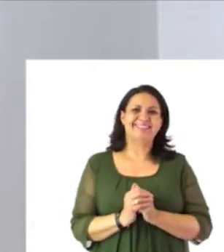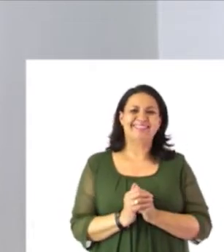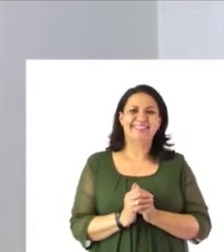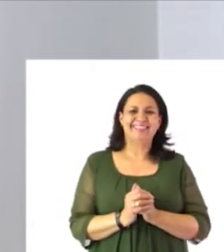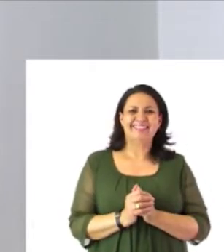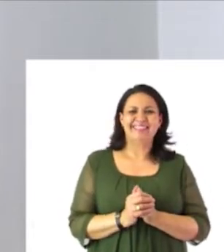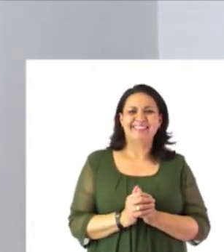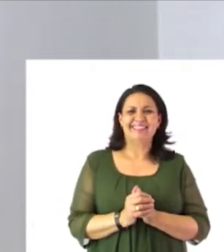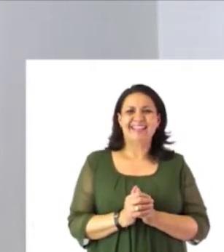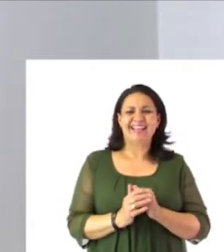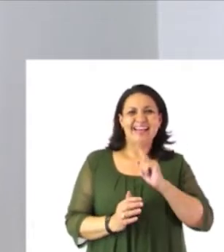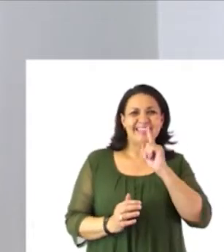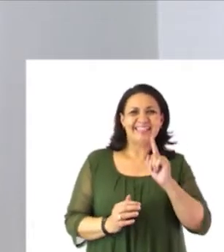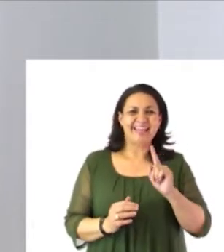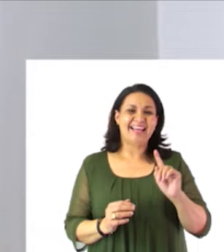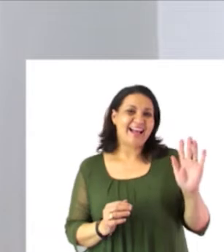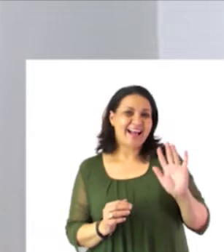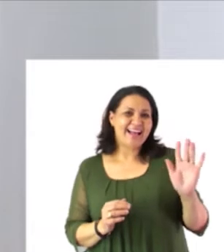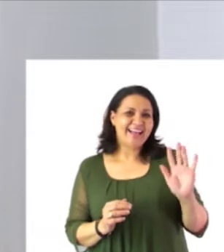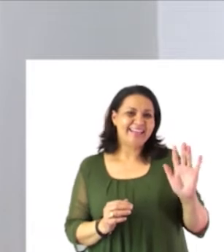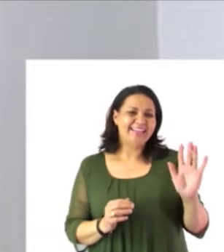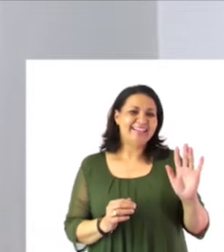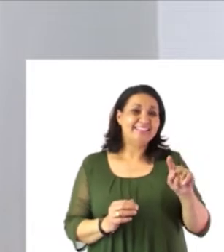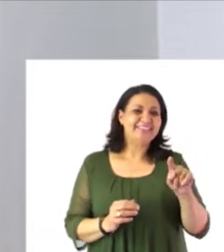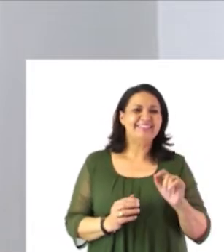And let us say hi to Zoshi.